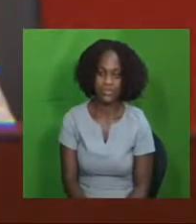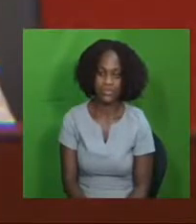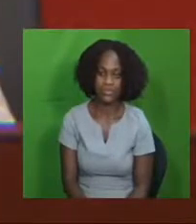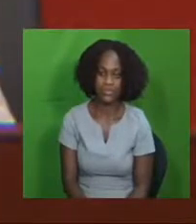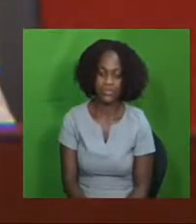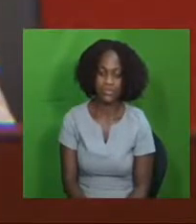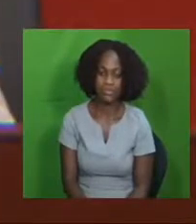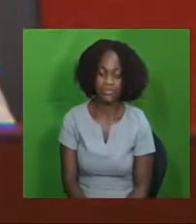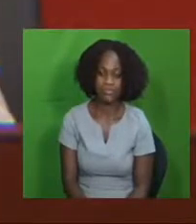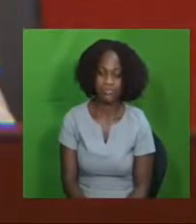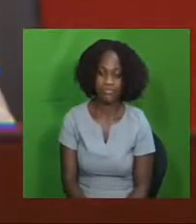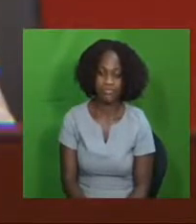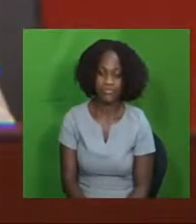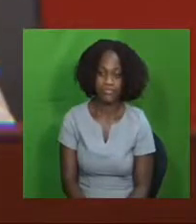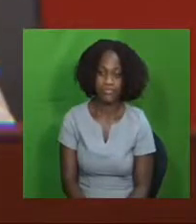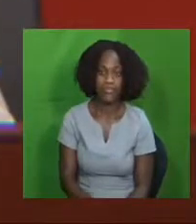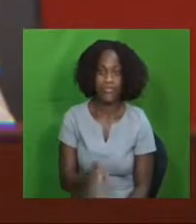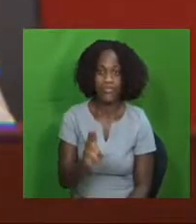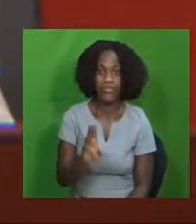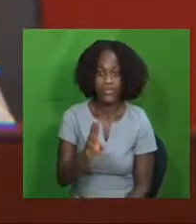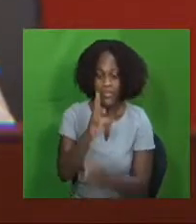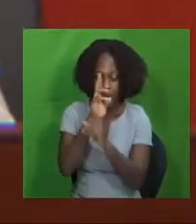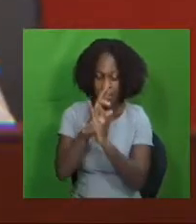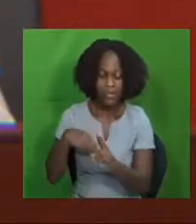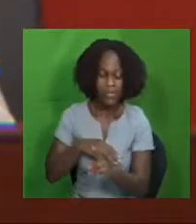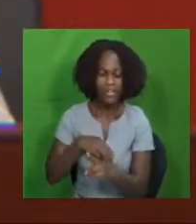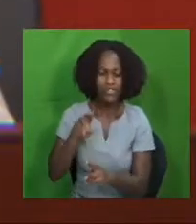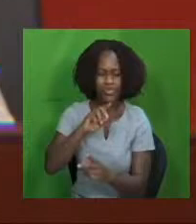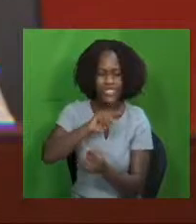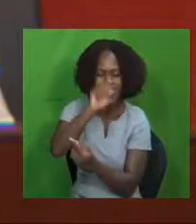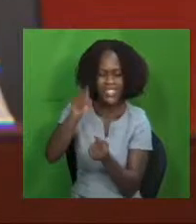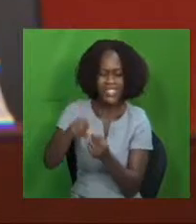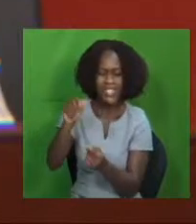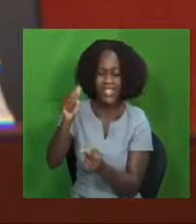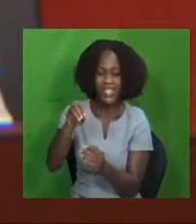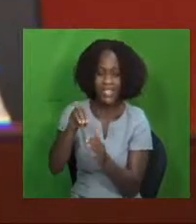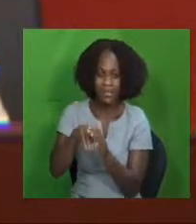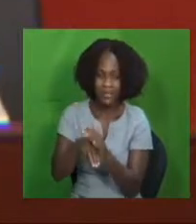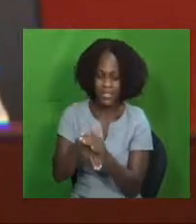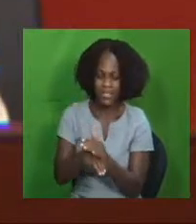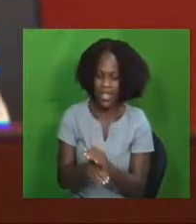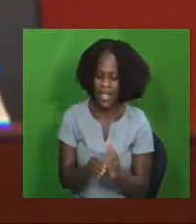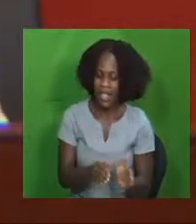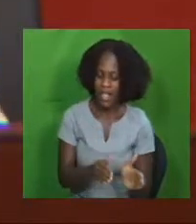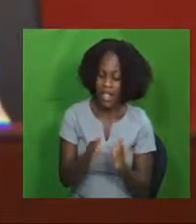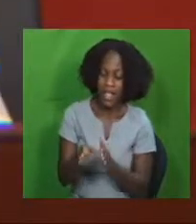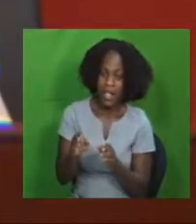Yes, Honourable Member, you used exactly 10 minutes. So we move on to the next person.